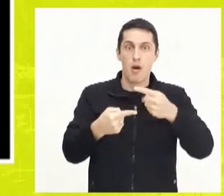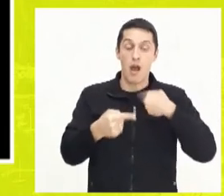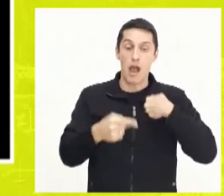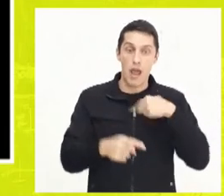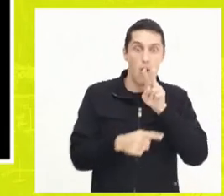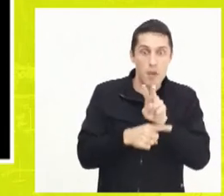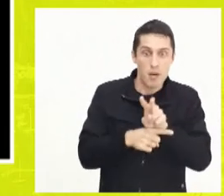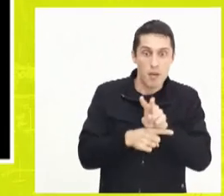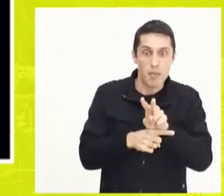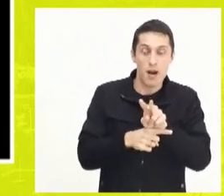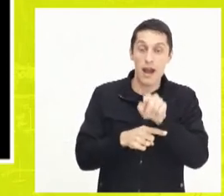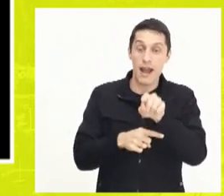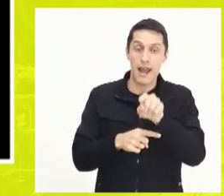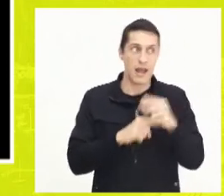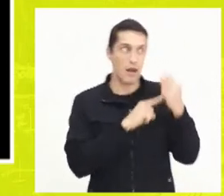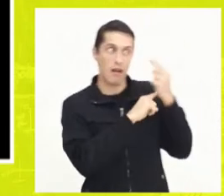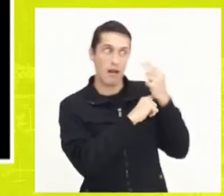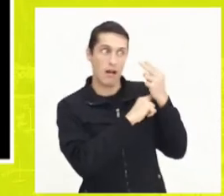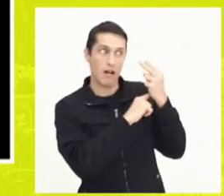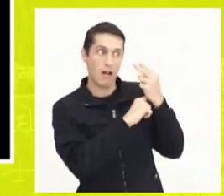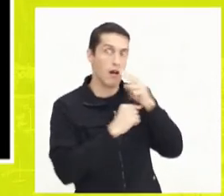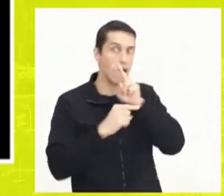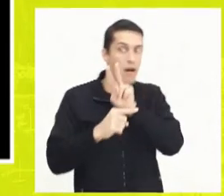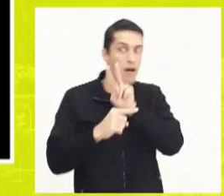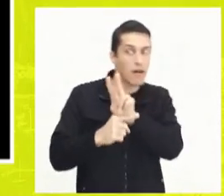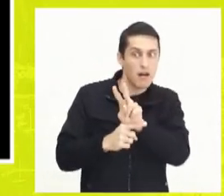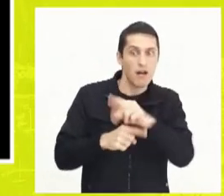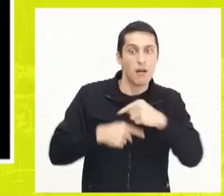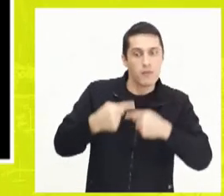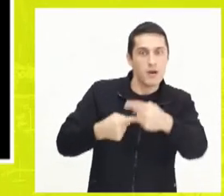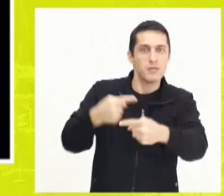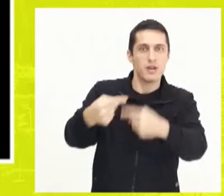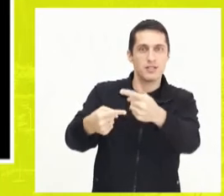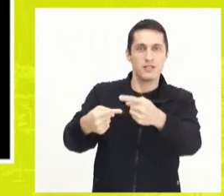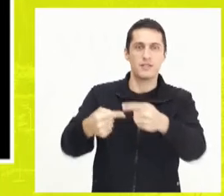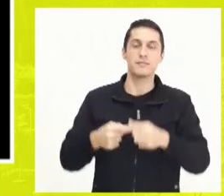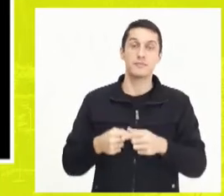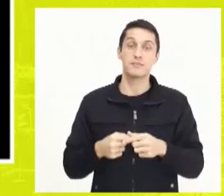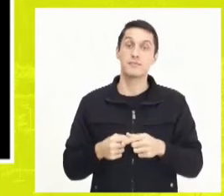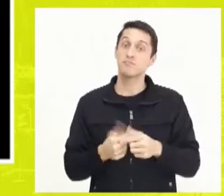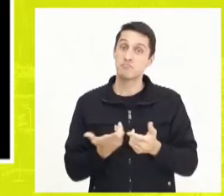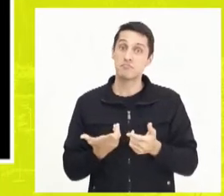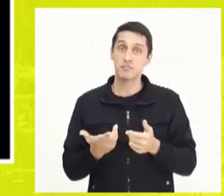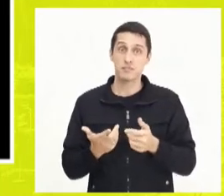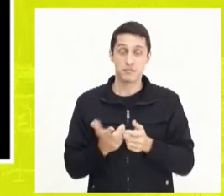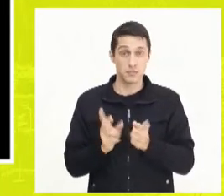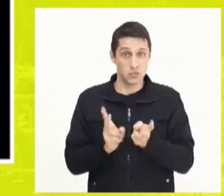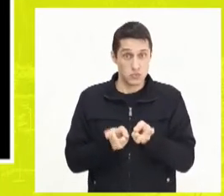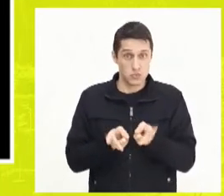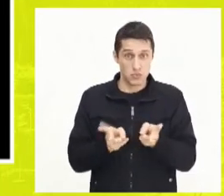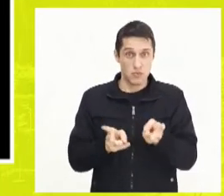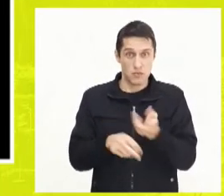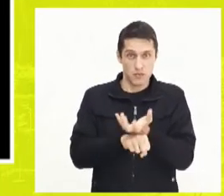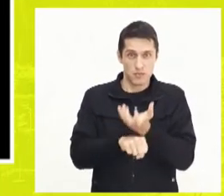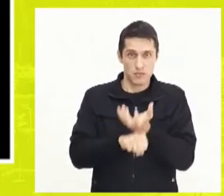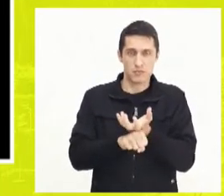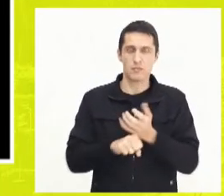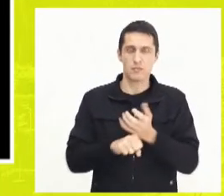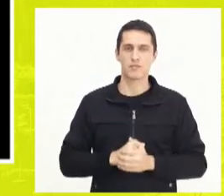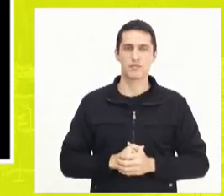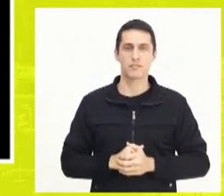extracting data from others in order to really keep that that their